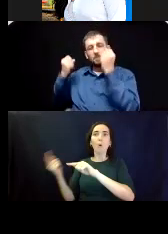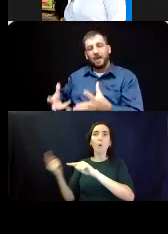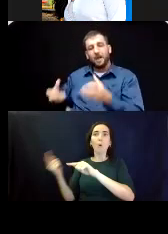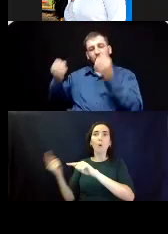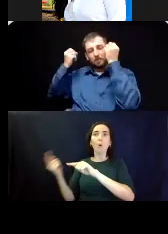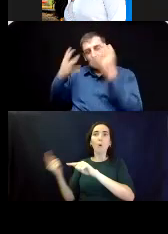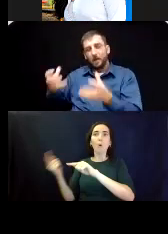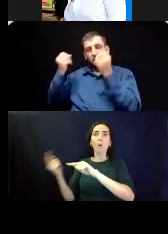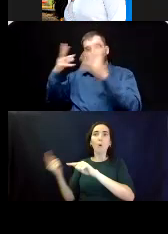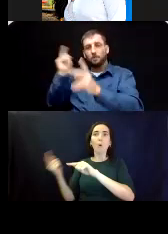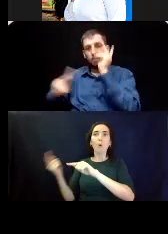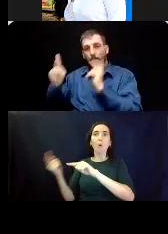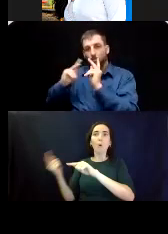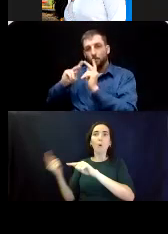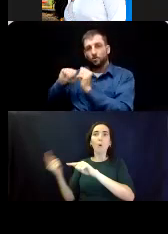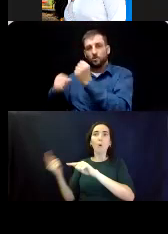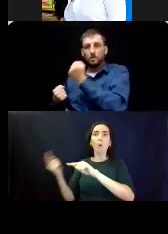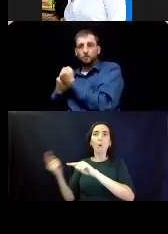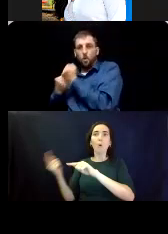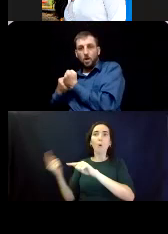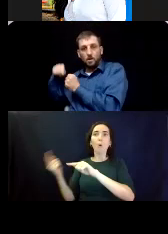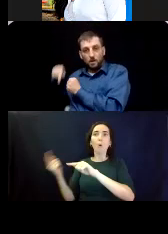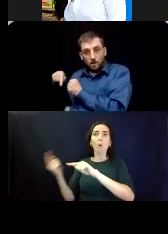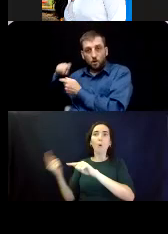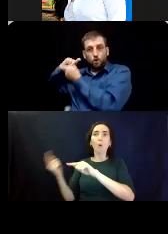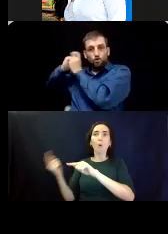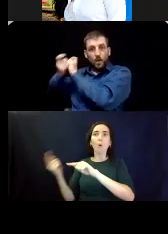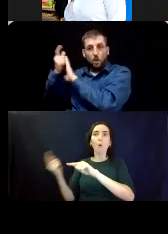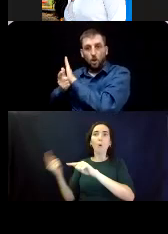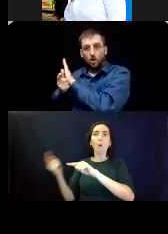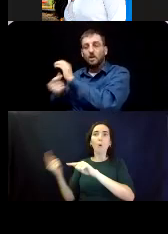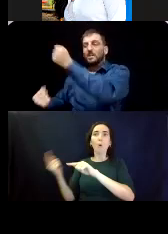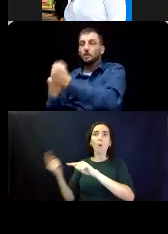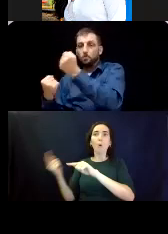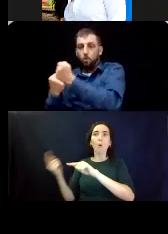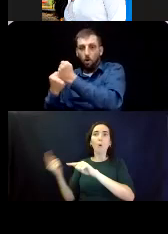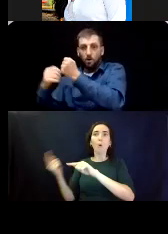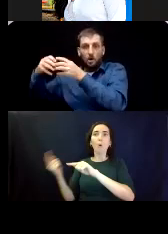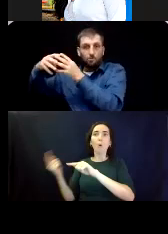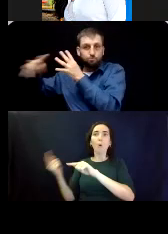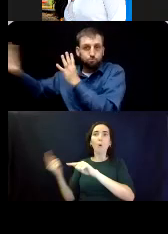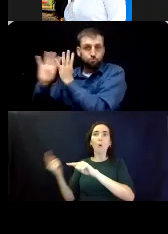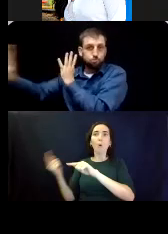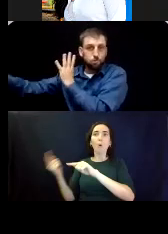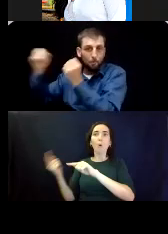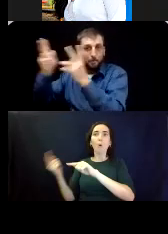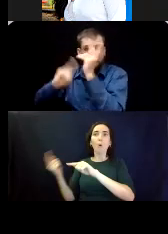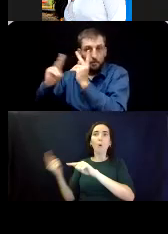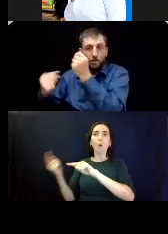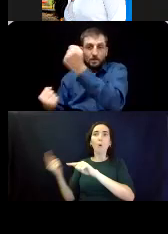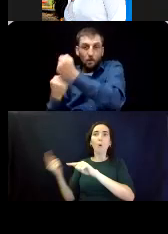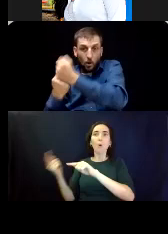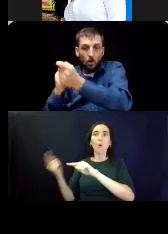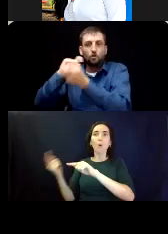and every law passed. And that's the point that I'm trying to make. We must do this together.